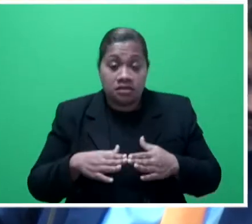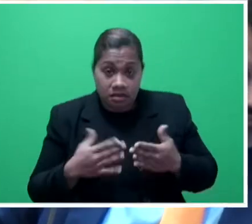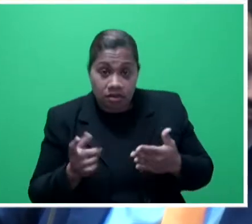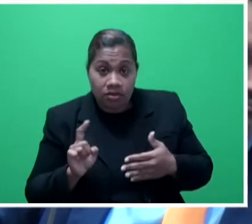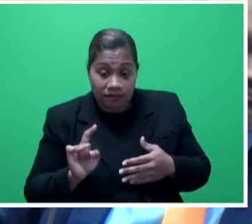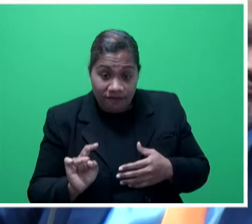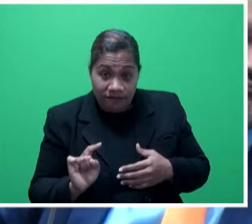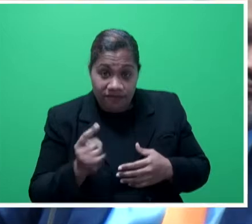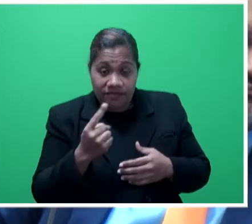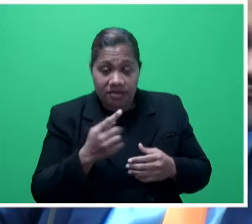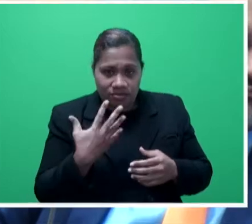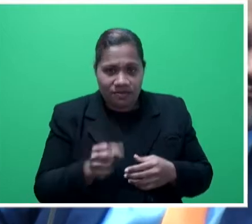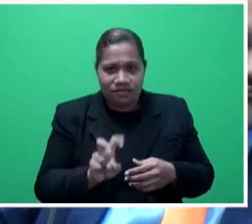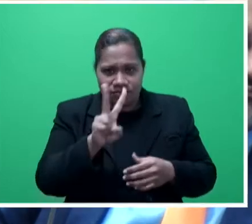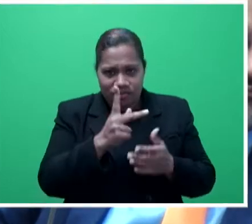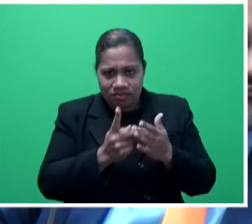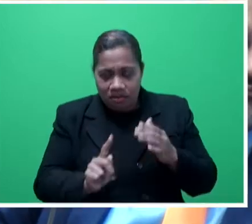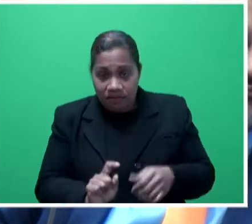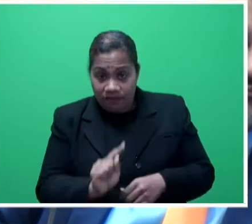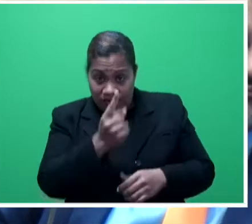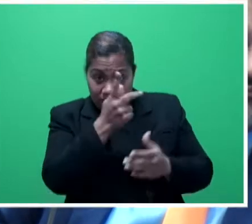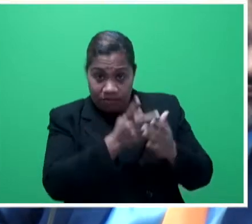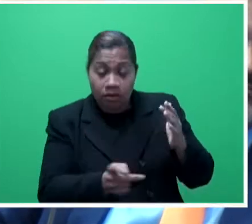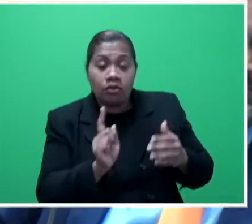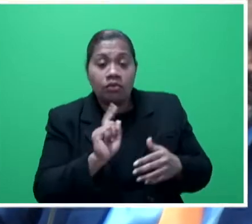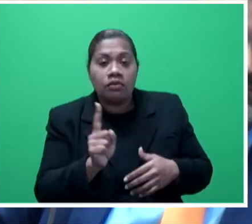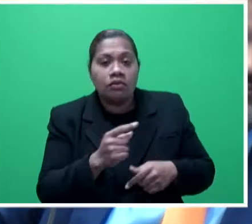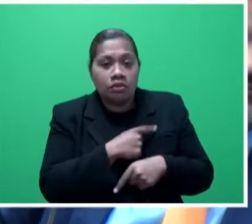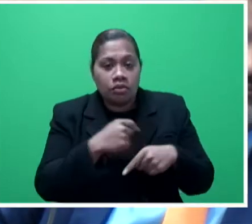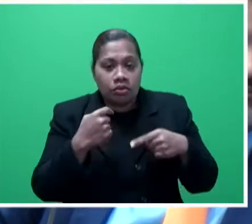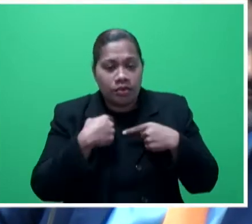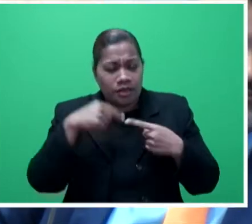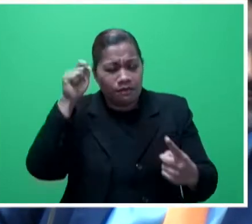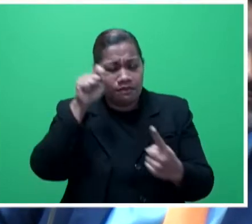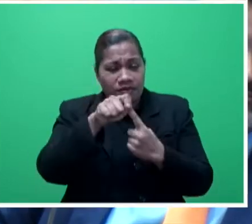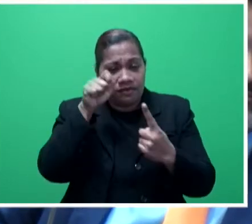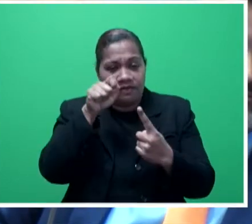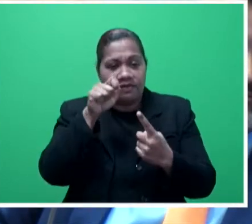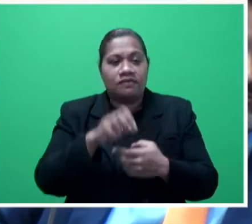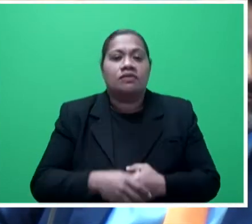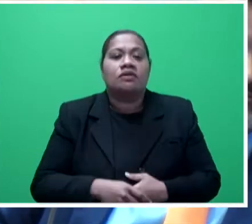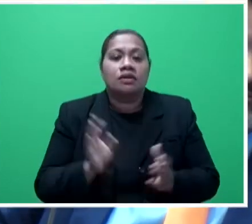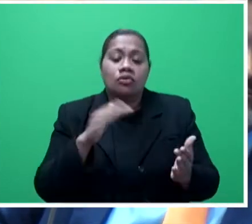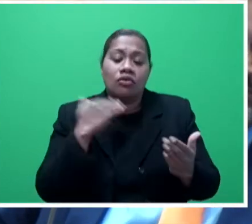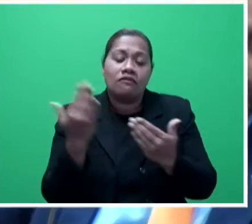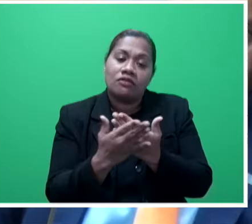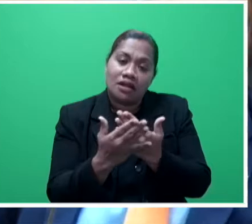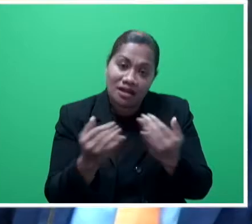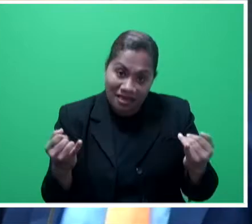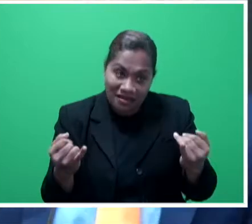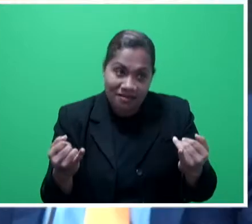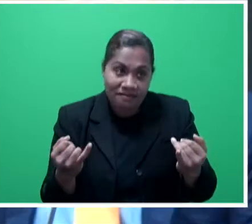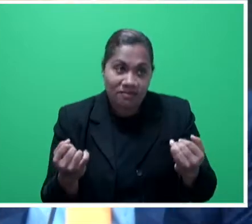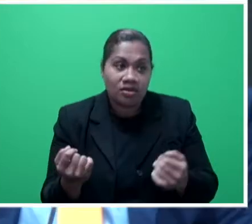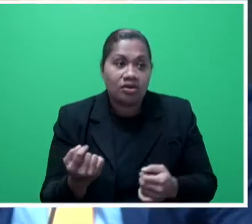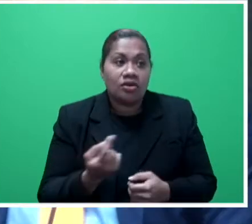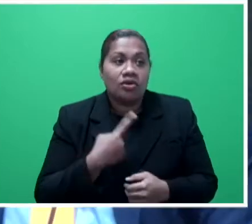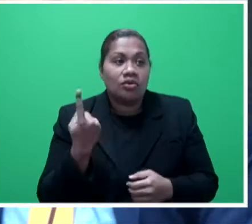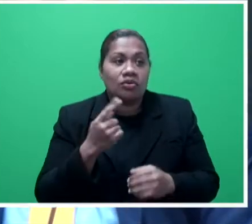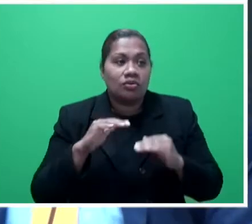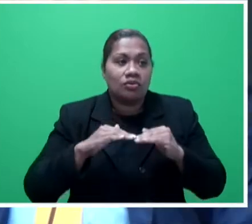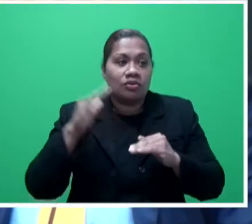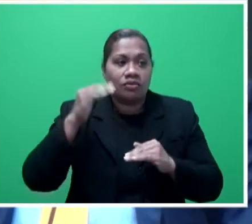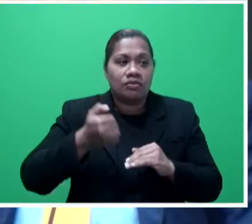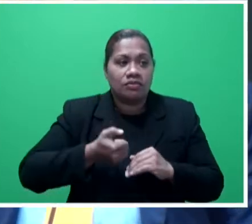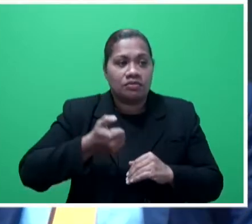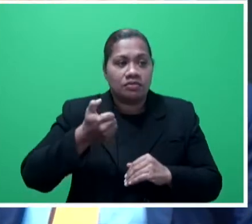phase was initially targeted towards the frontliners and also those who are above 60 and those